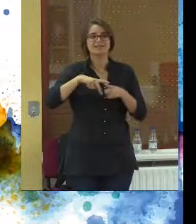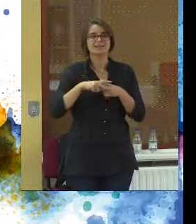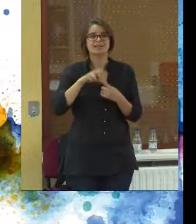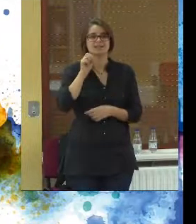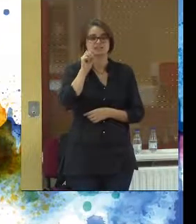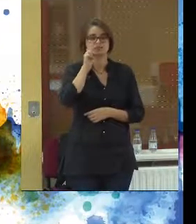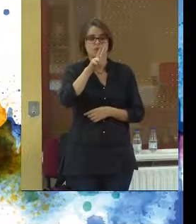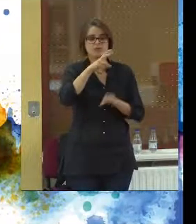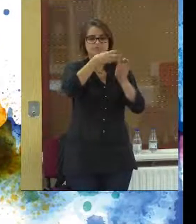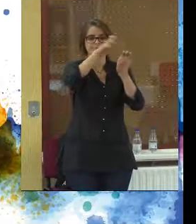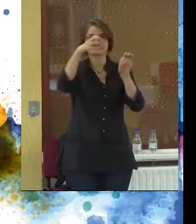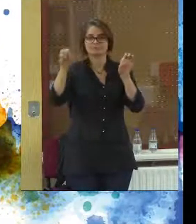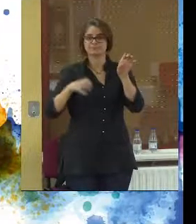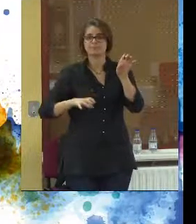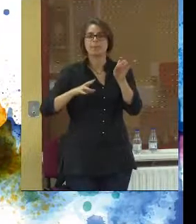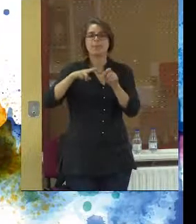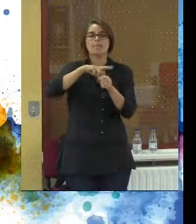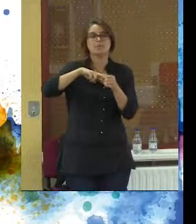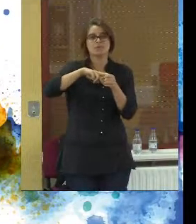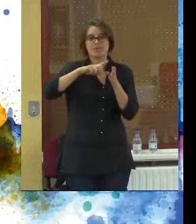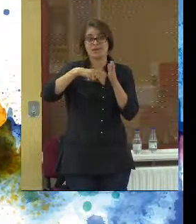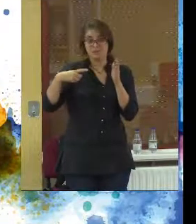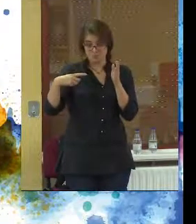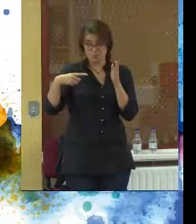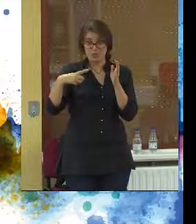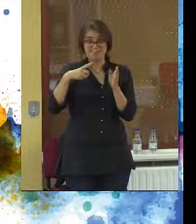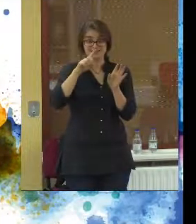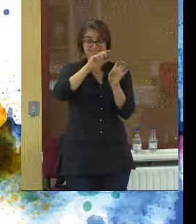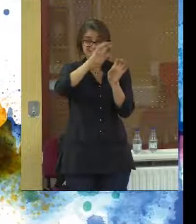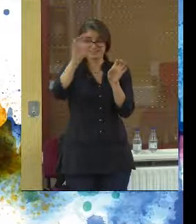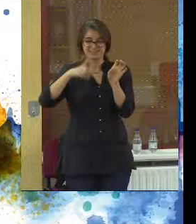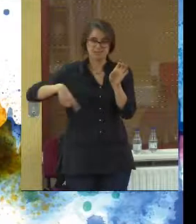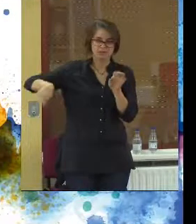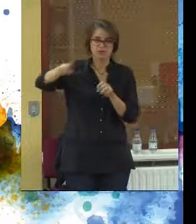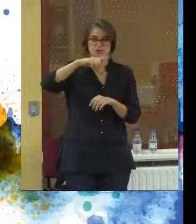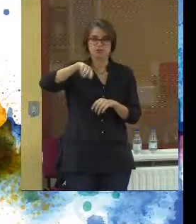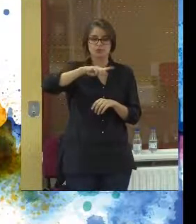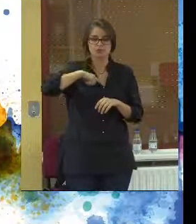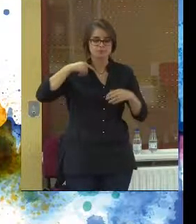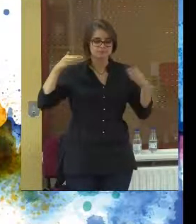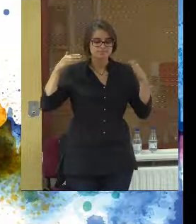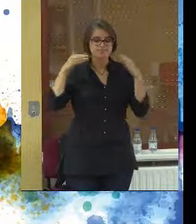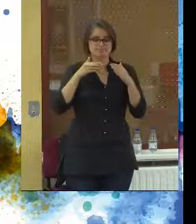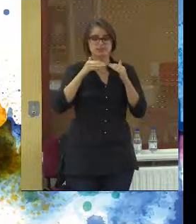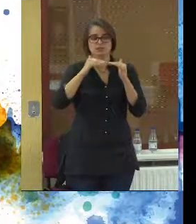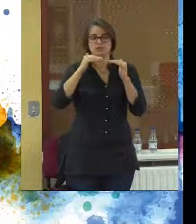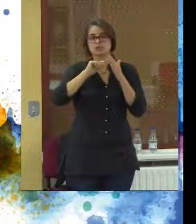have 12 different workshops throughout our territory, and at each one we are